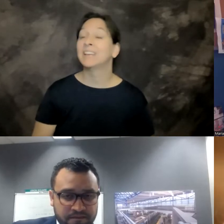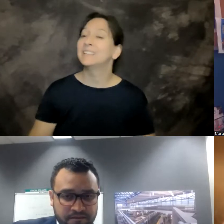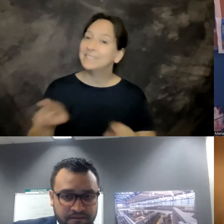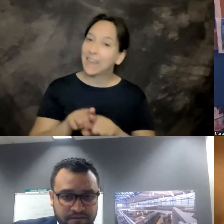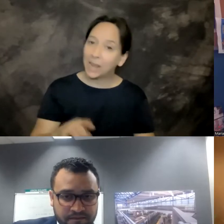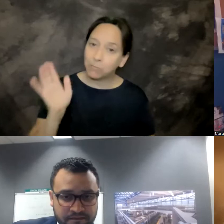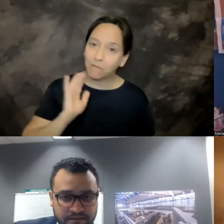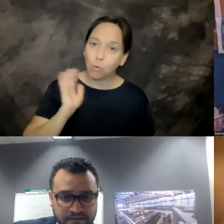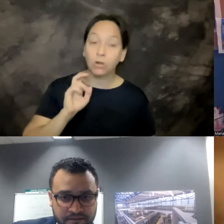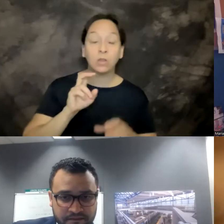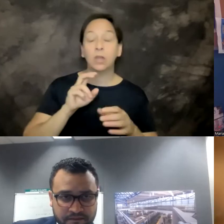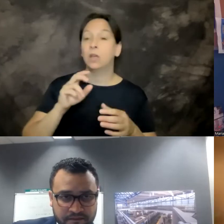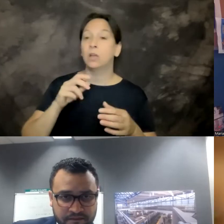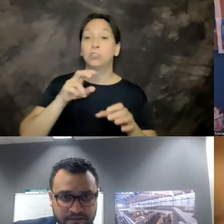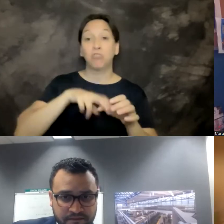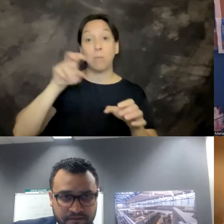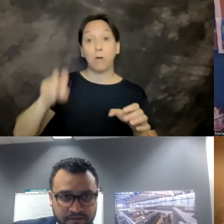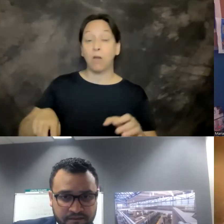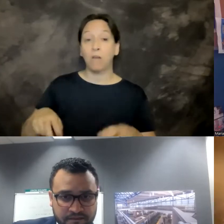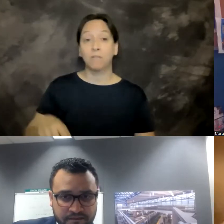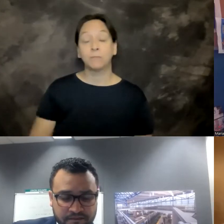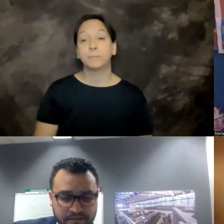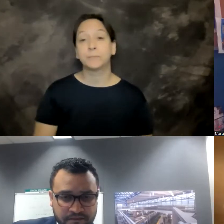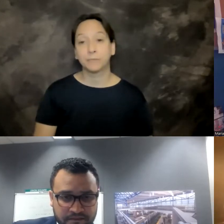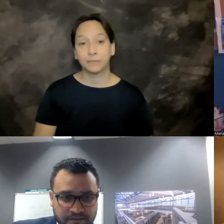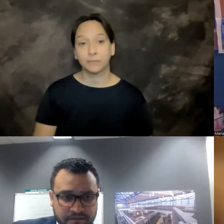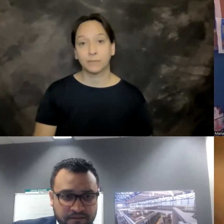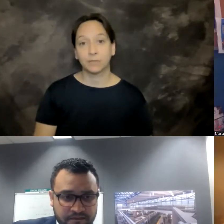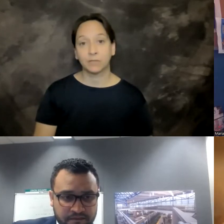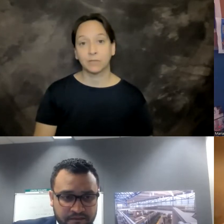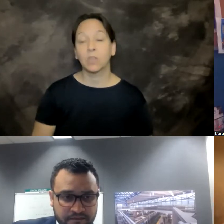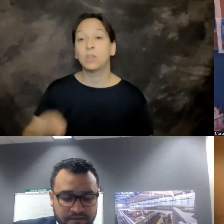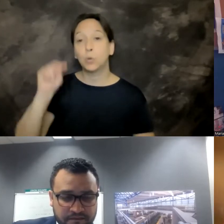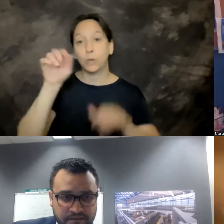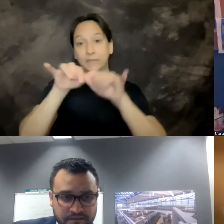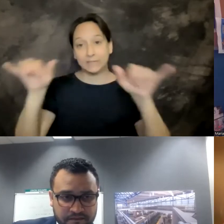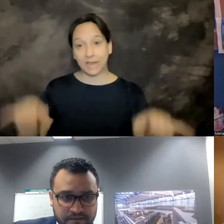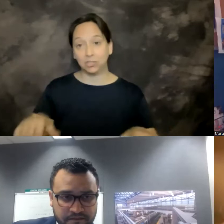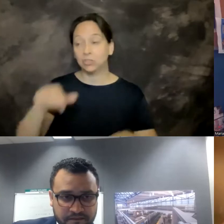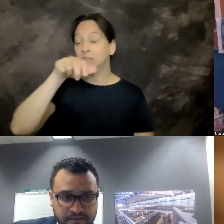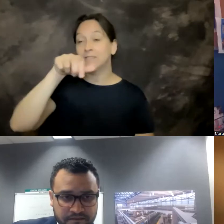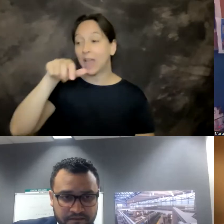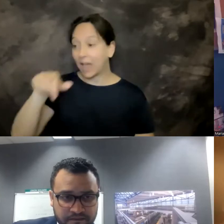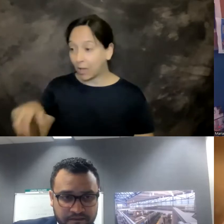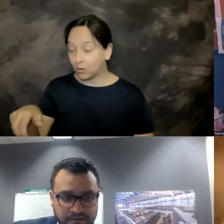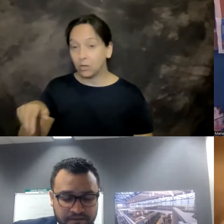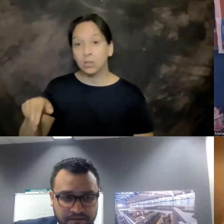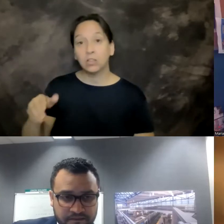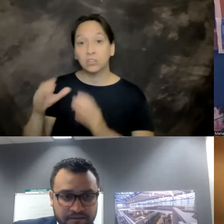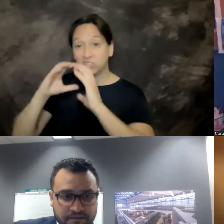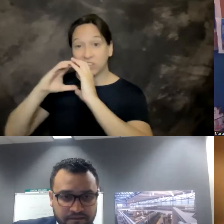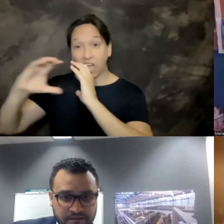drop us off outside of North Station. Then you have to go down the stairs, walk through the tunnel, walk through